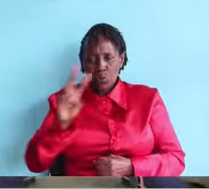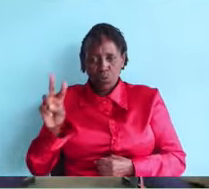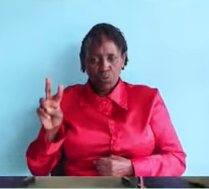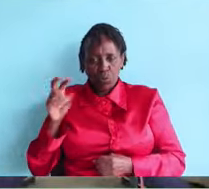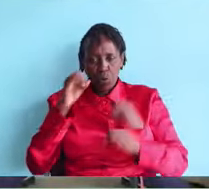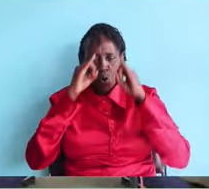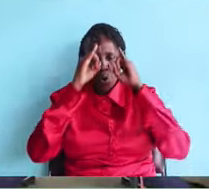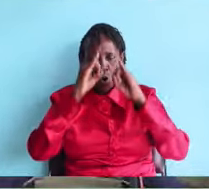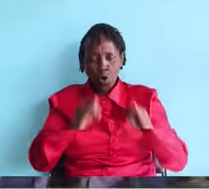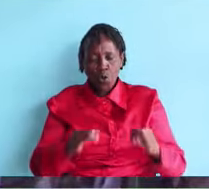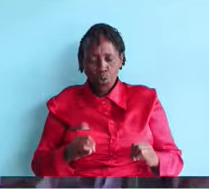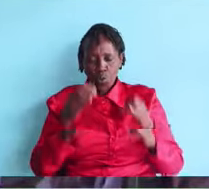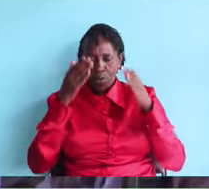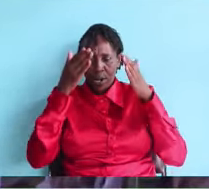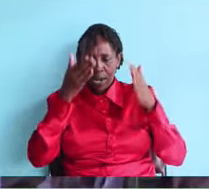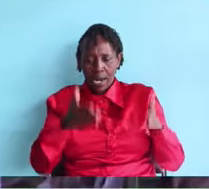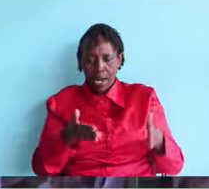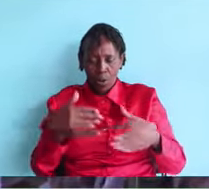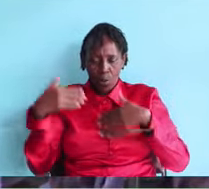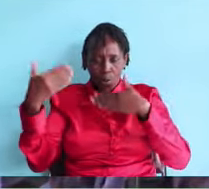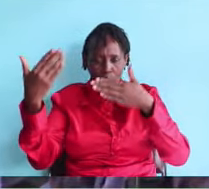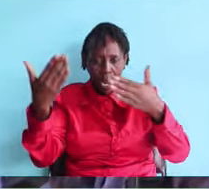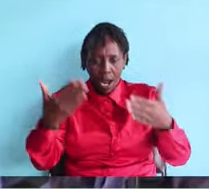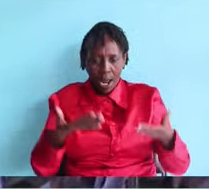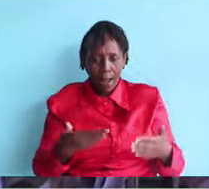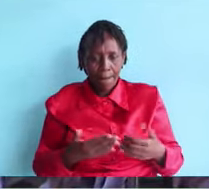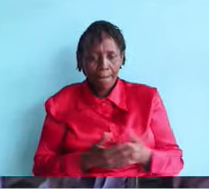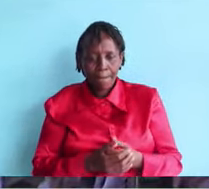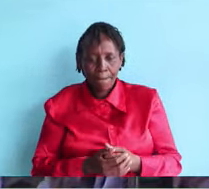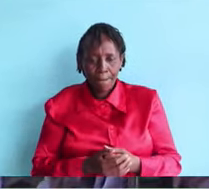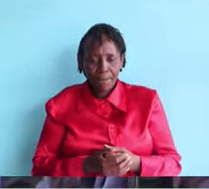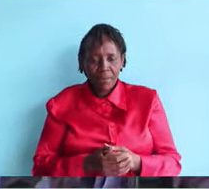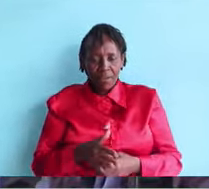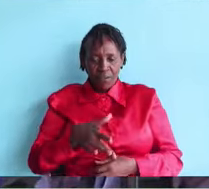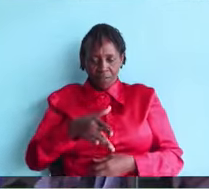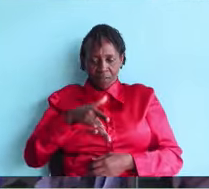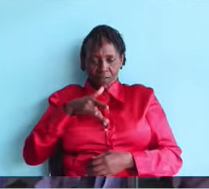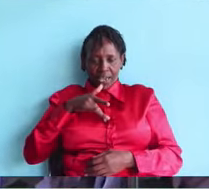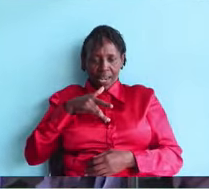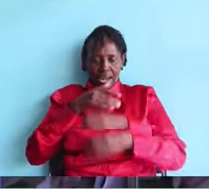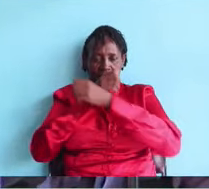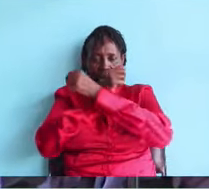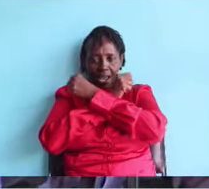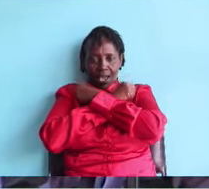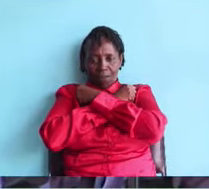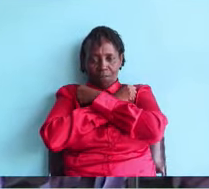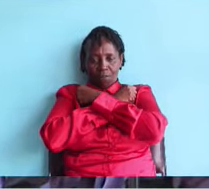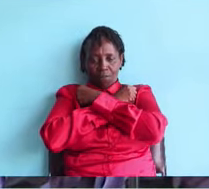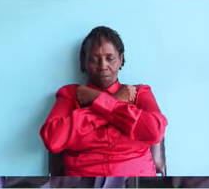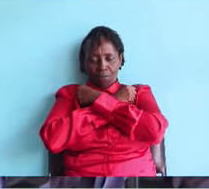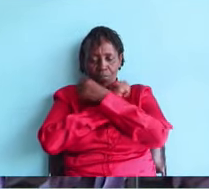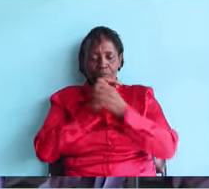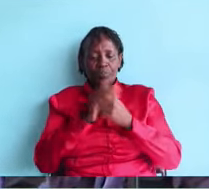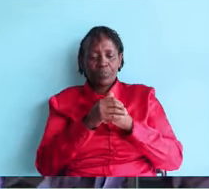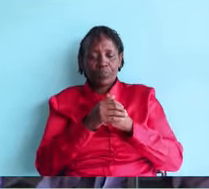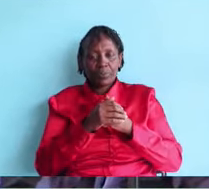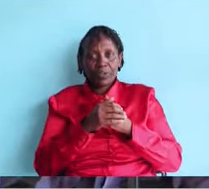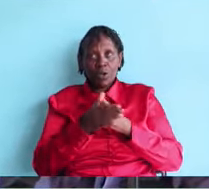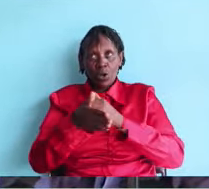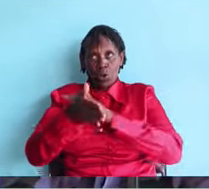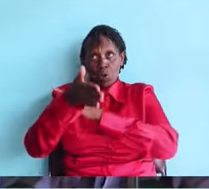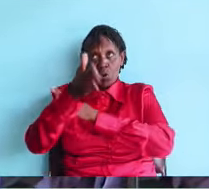new amongst us to welcome them, that they may also feel this love of community. God,